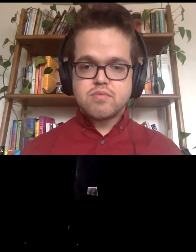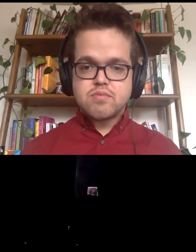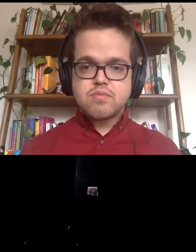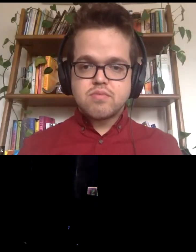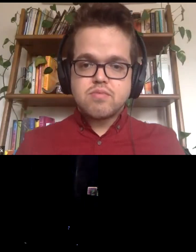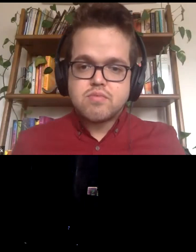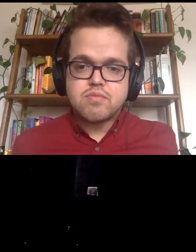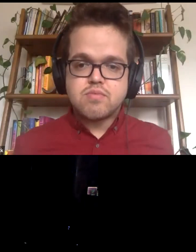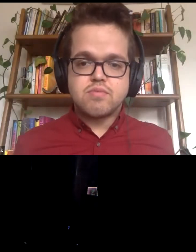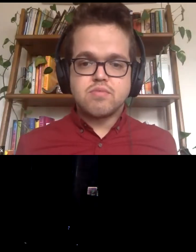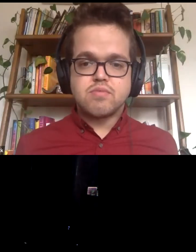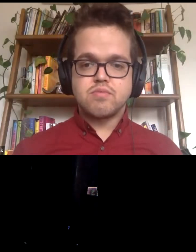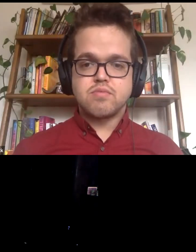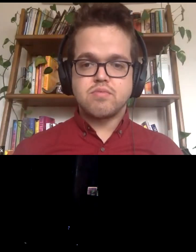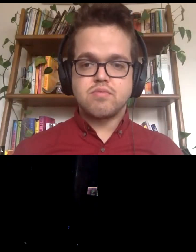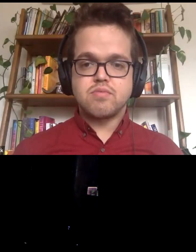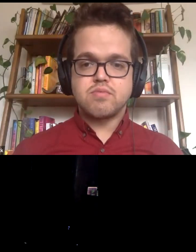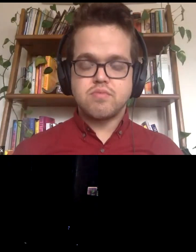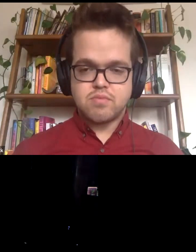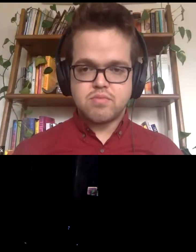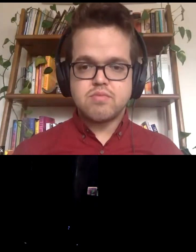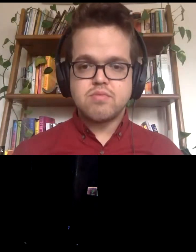if the vaccine is safe,